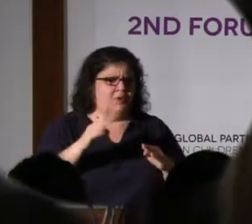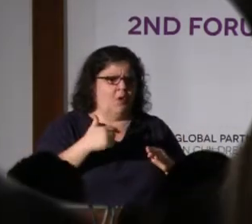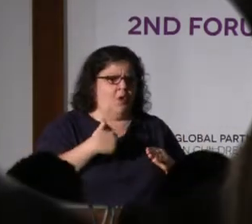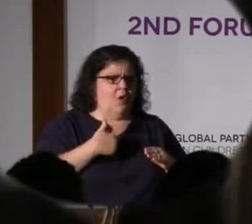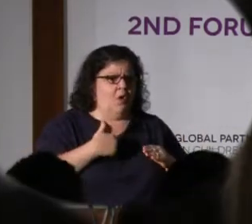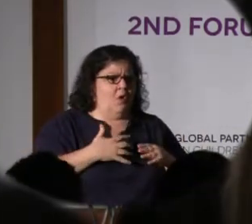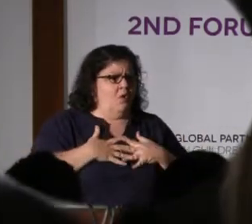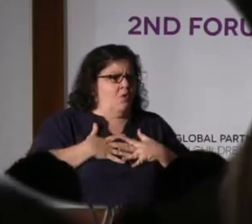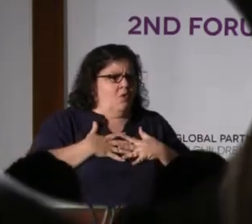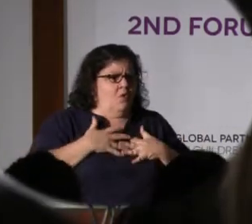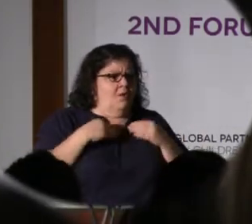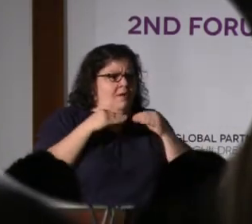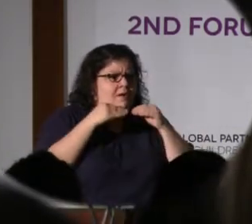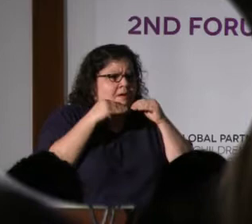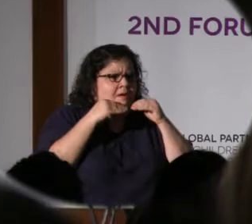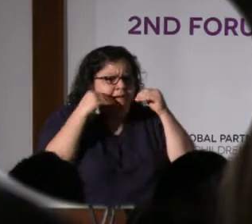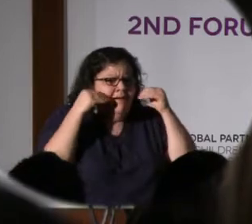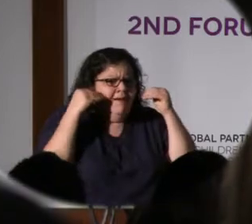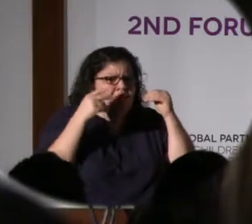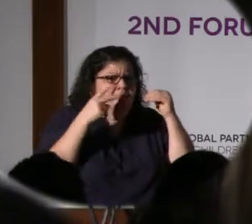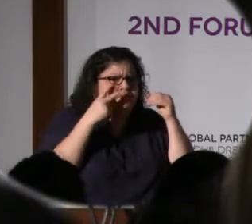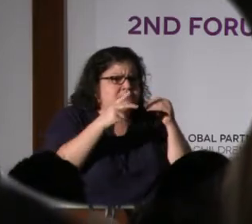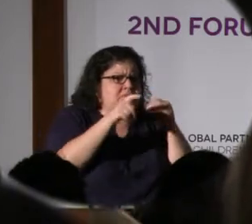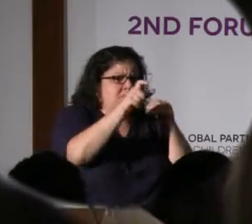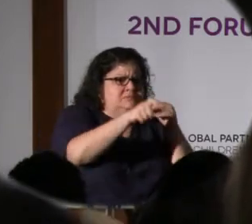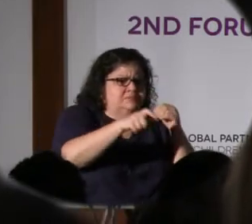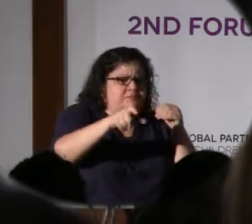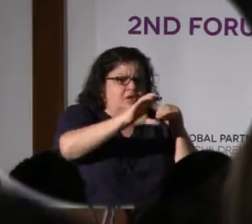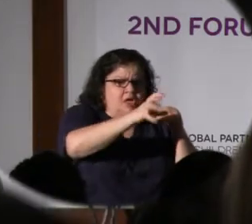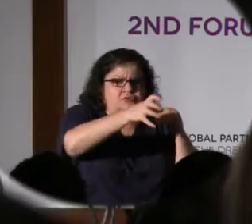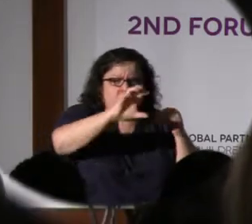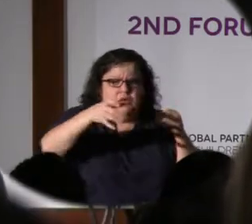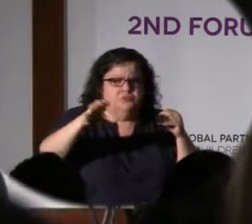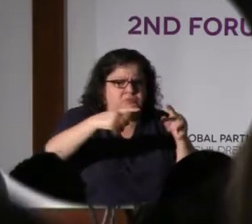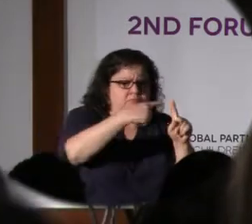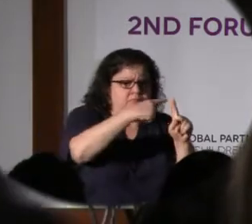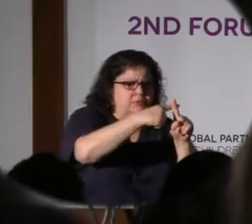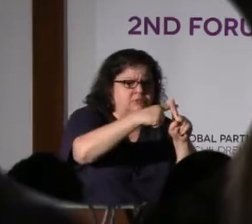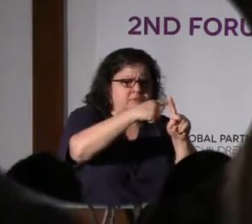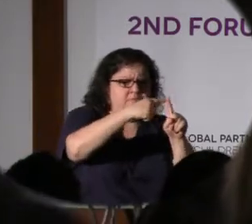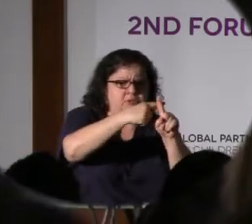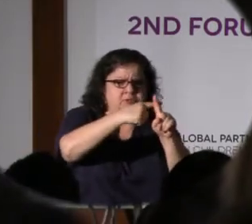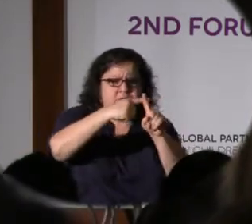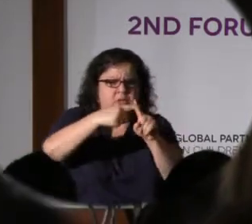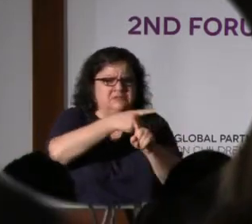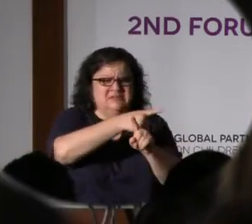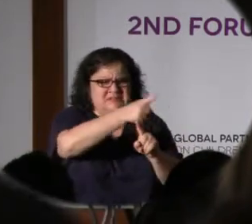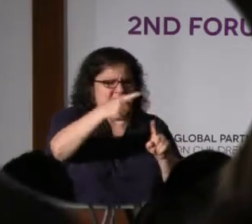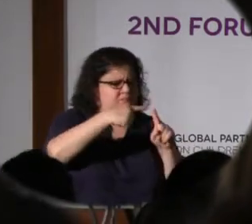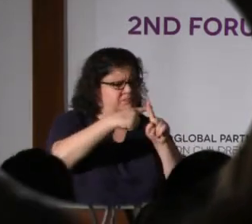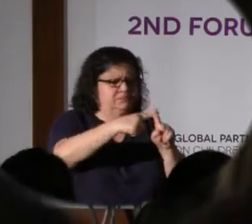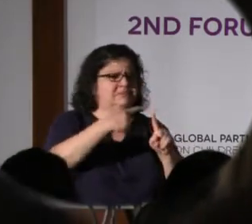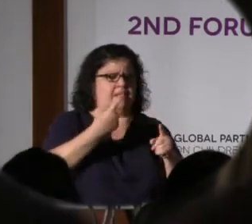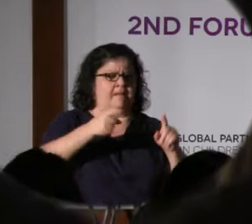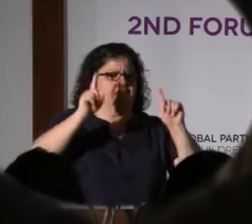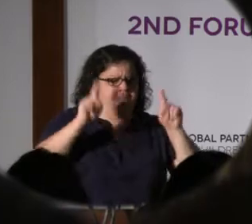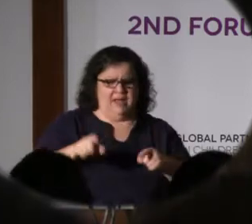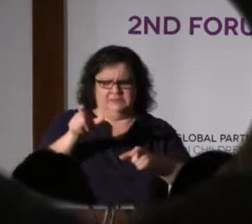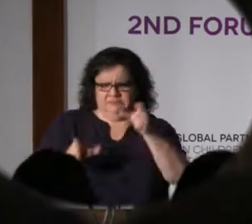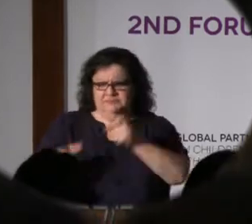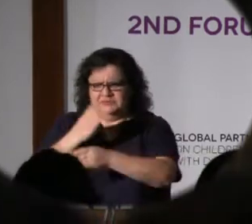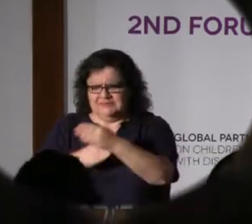people to make so many strong calls for a human rights-based approach to development, which,